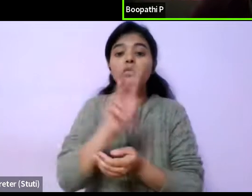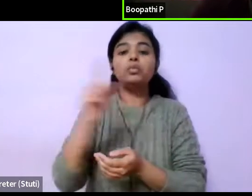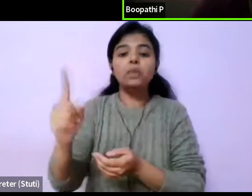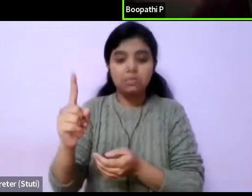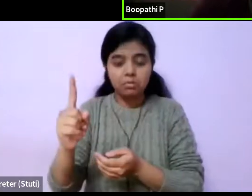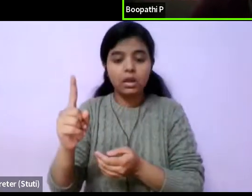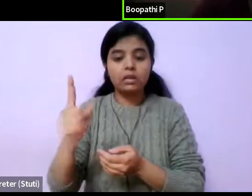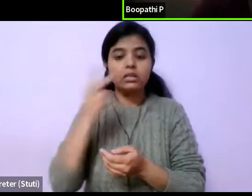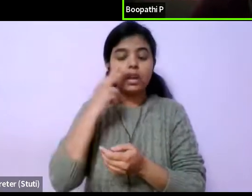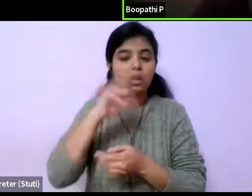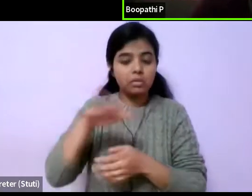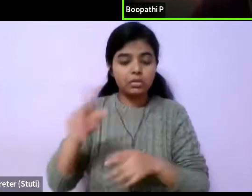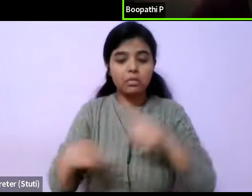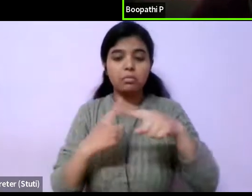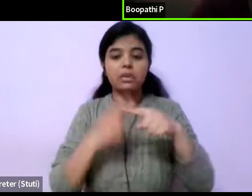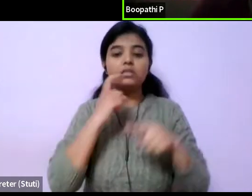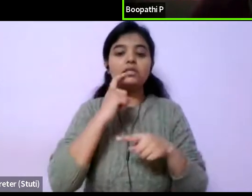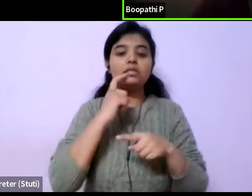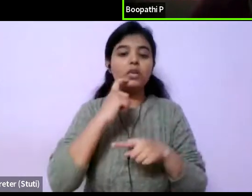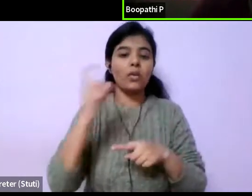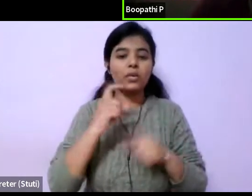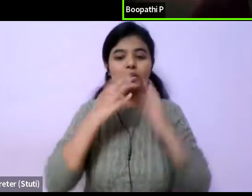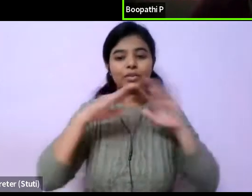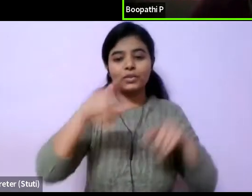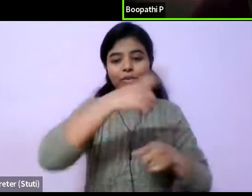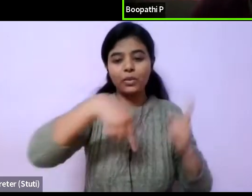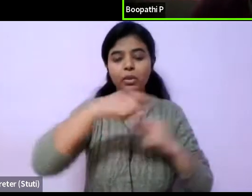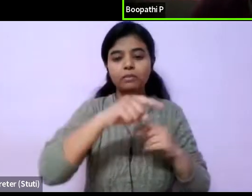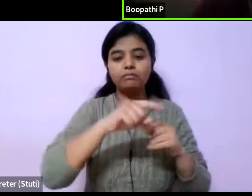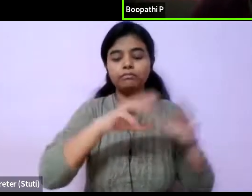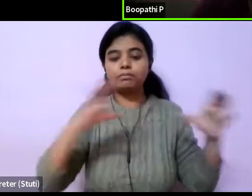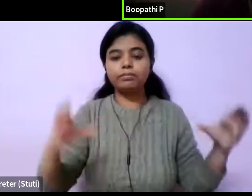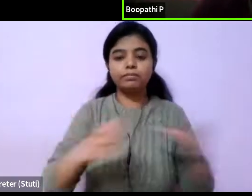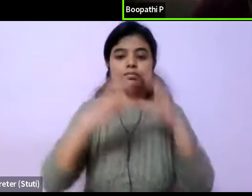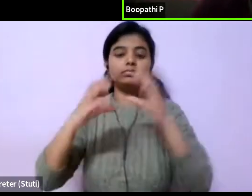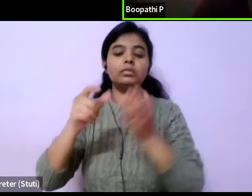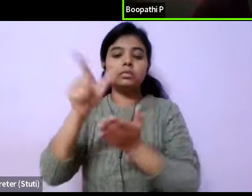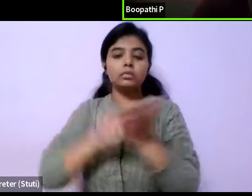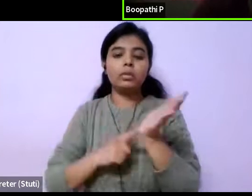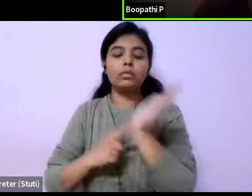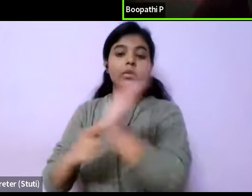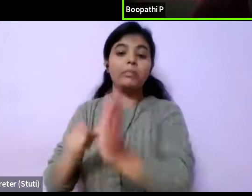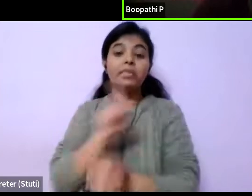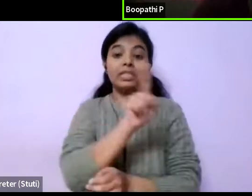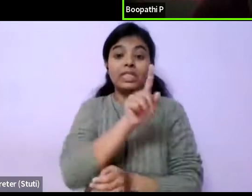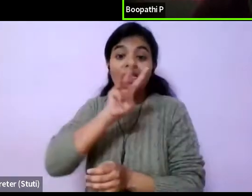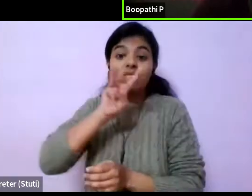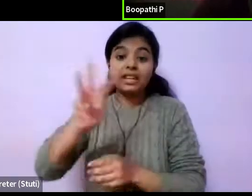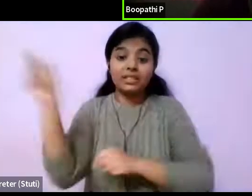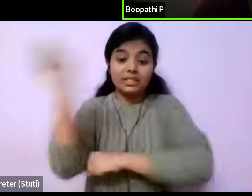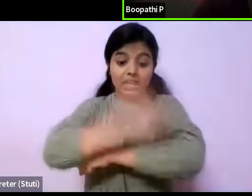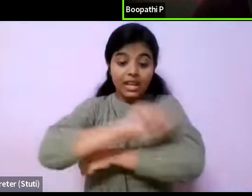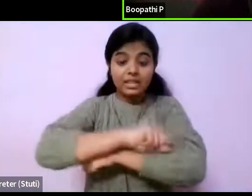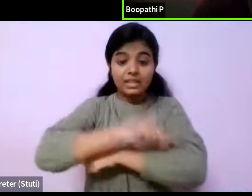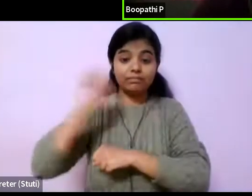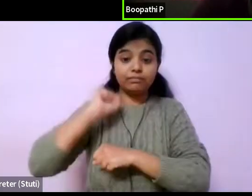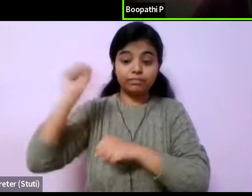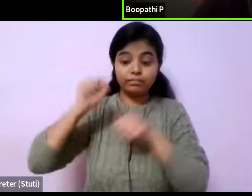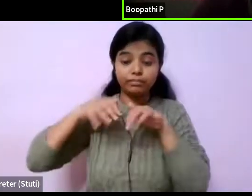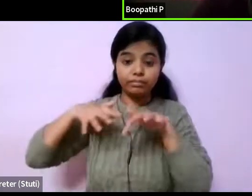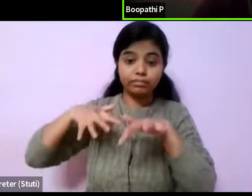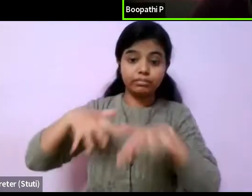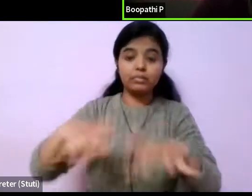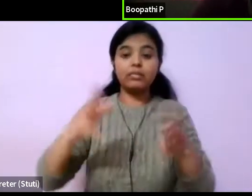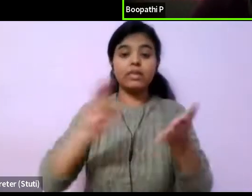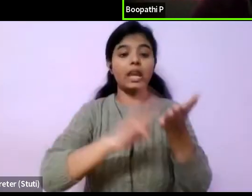of the Blind, and almost it went on for more than almost 13 days. All 13 days they occupied State Commissioner for